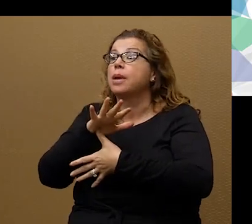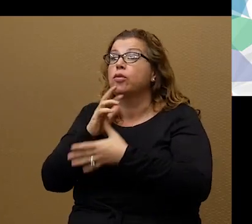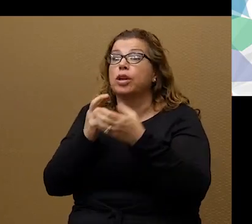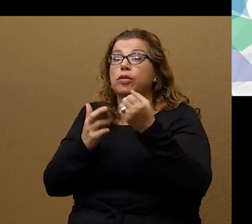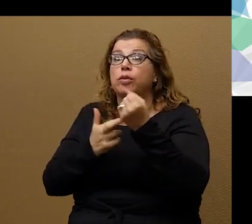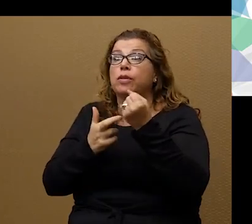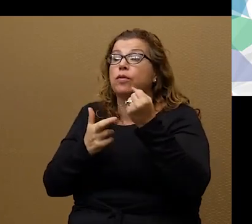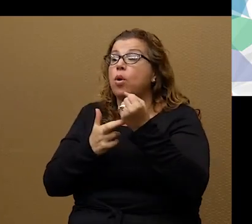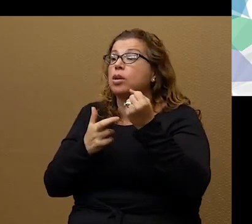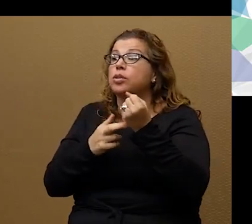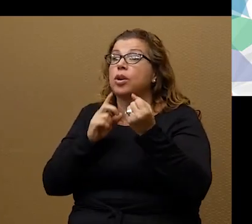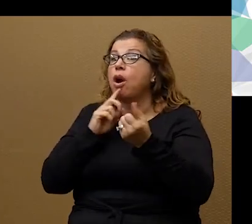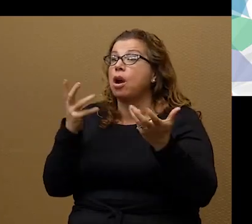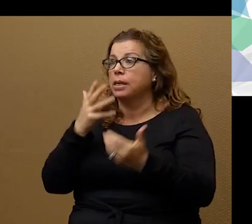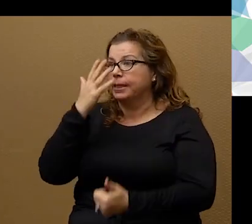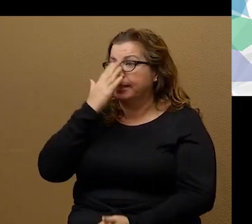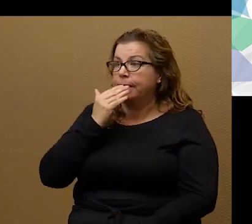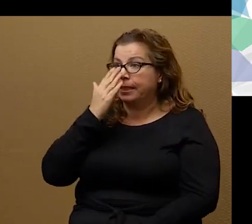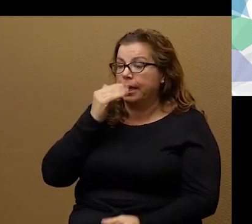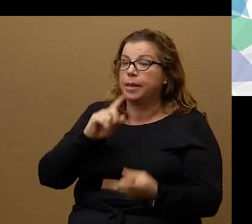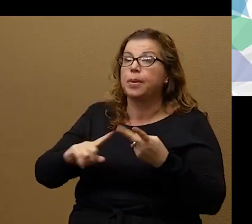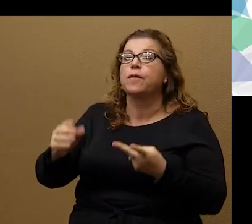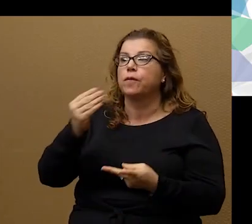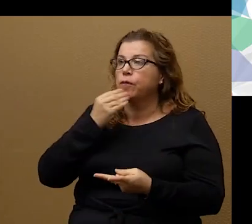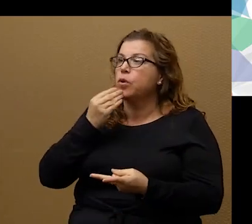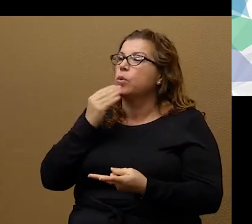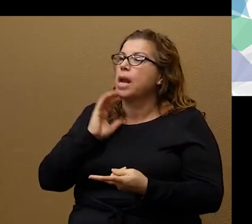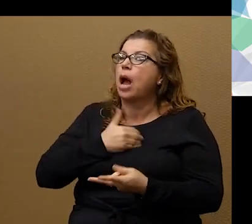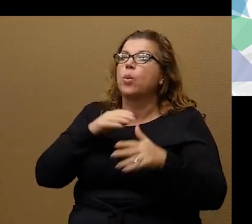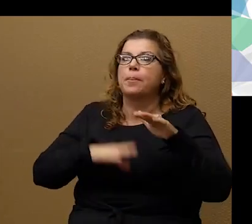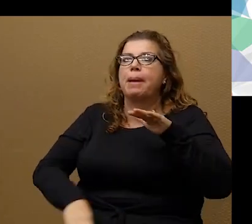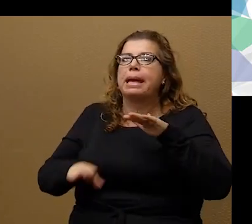are sleep, food, our basic needs,